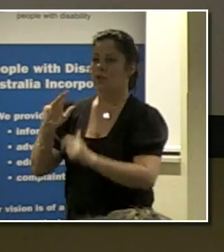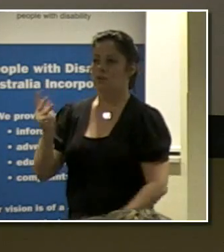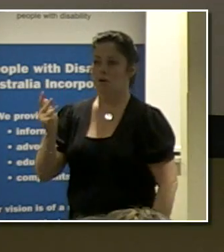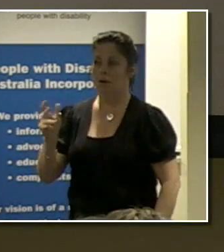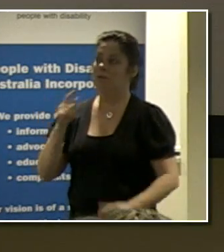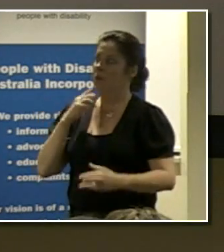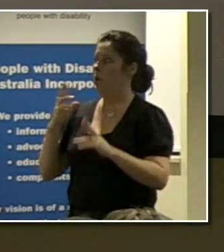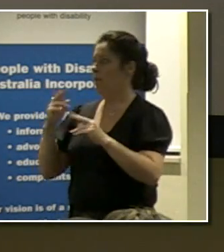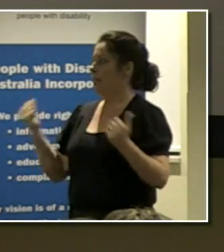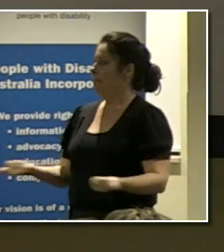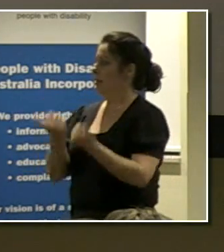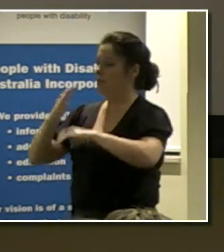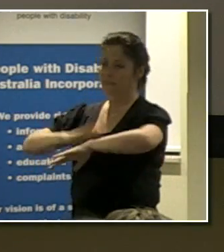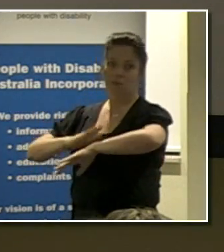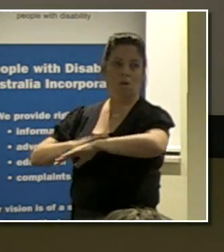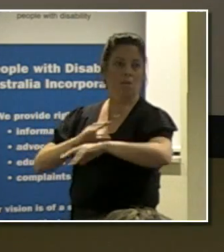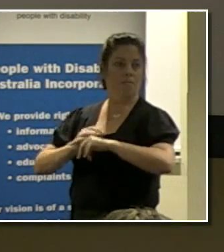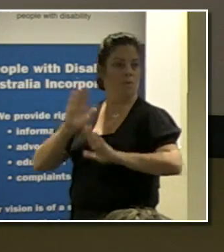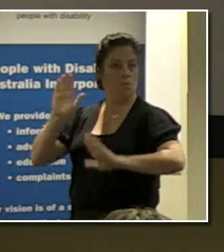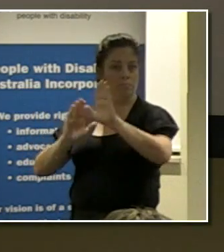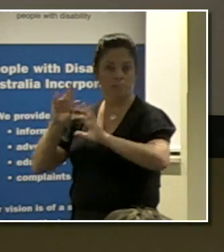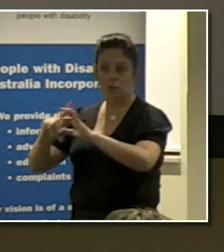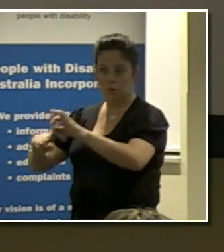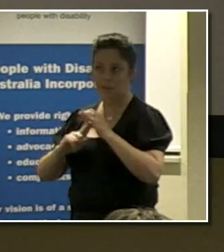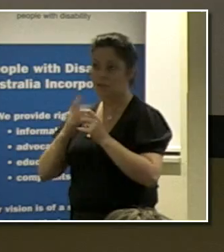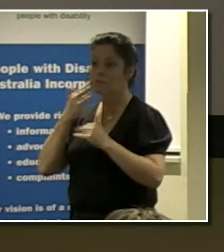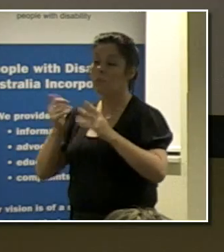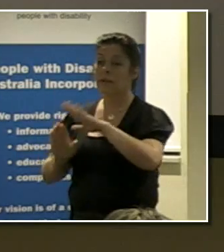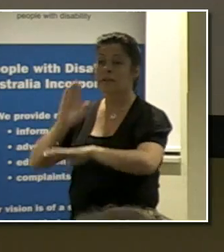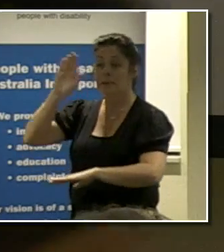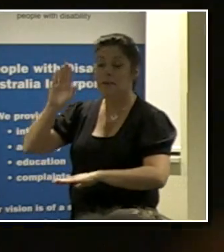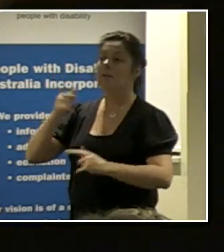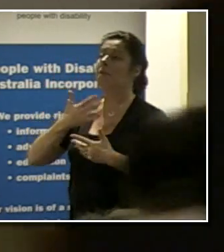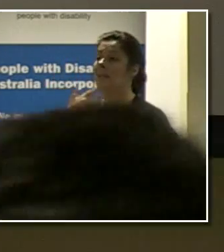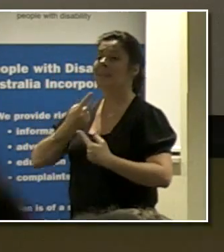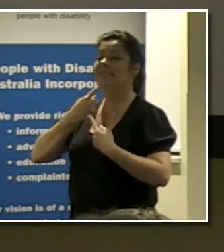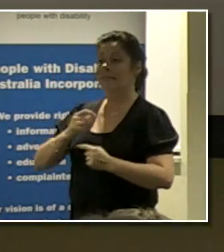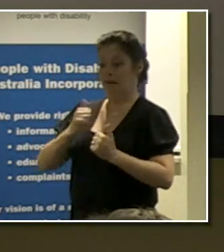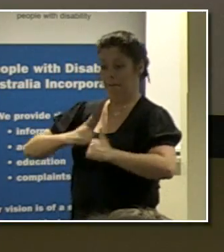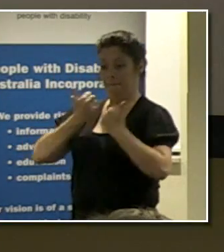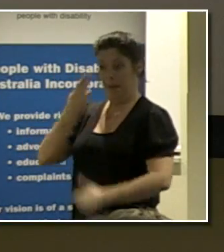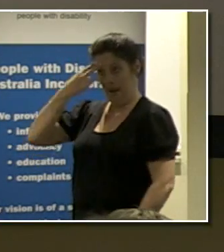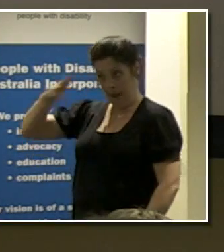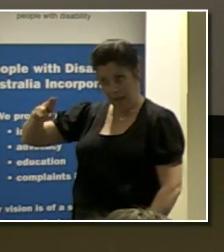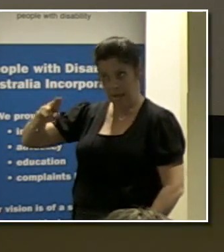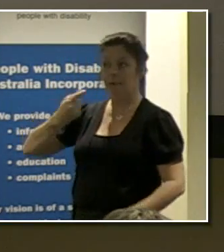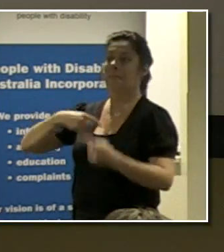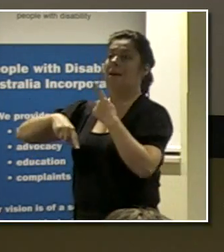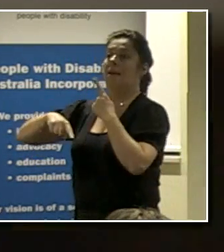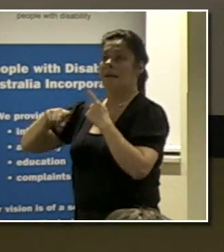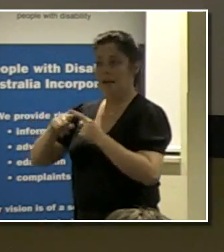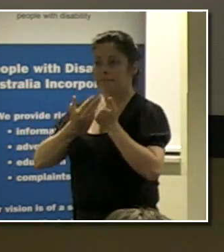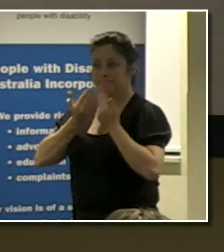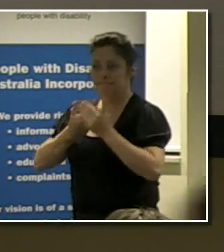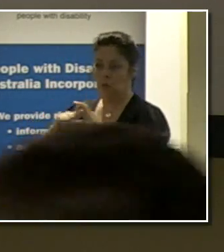lots of time for questions. Please say your name if asking a question, and we'll also try